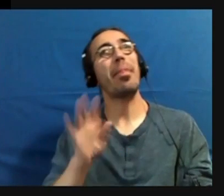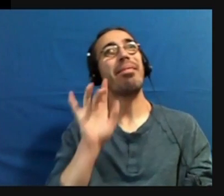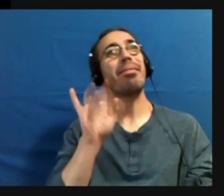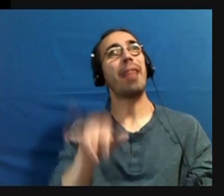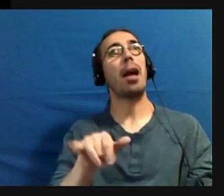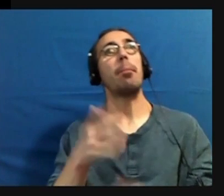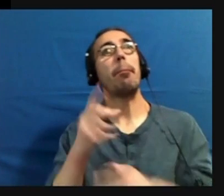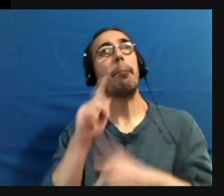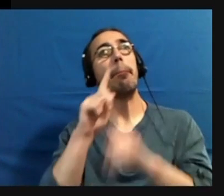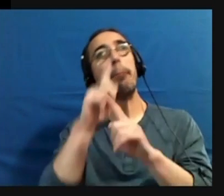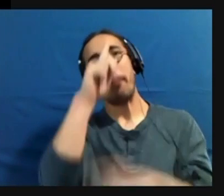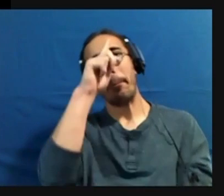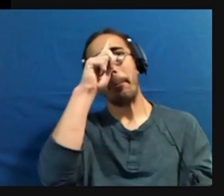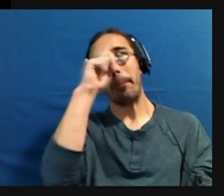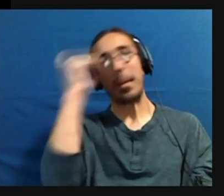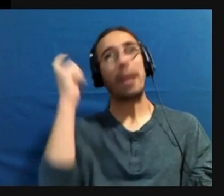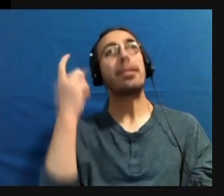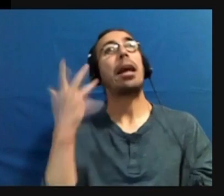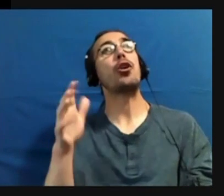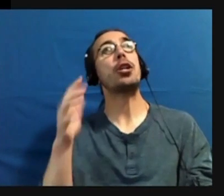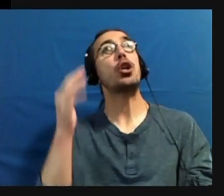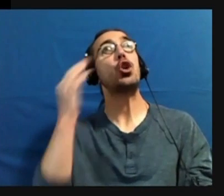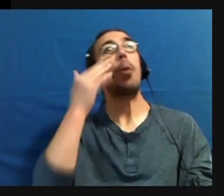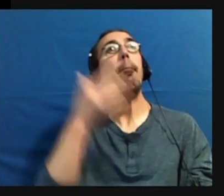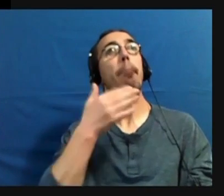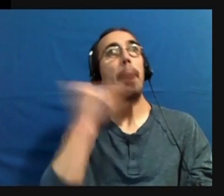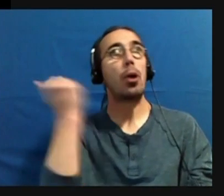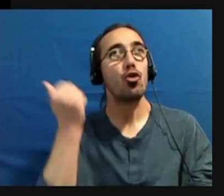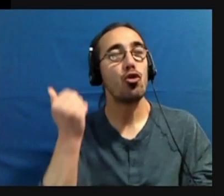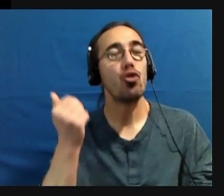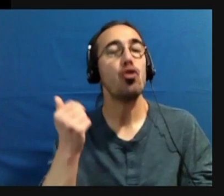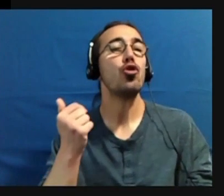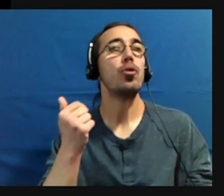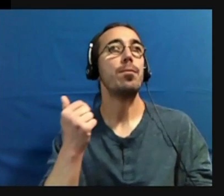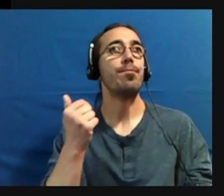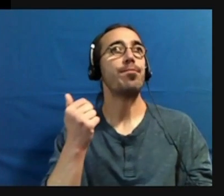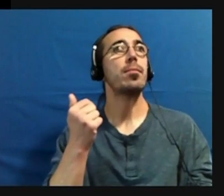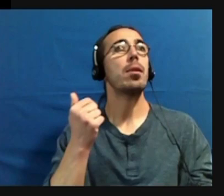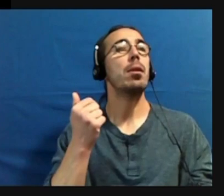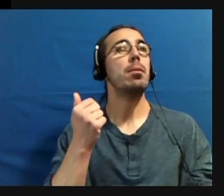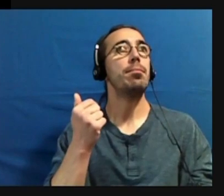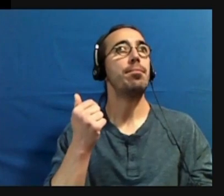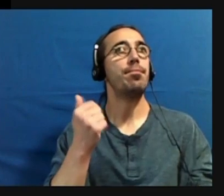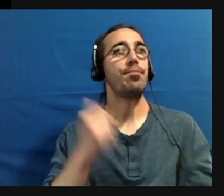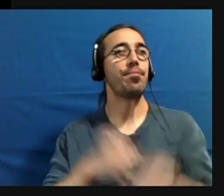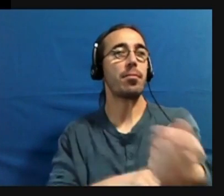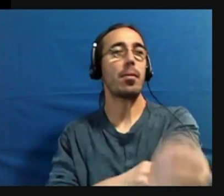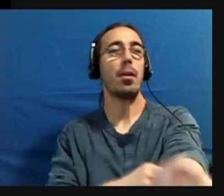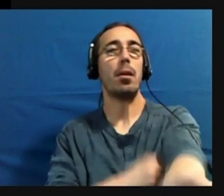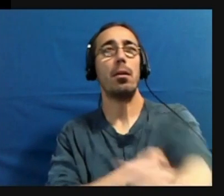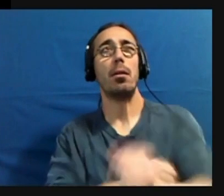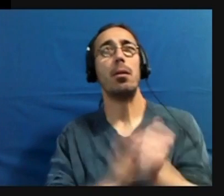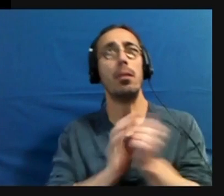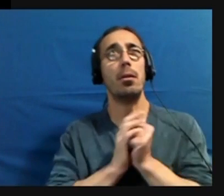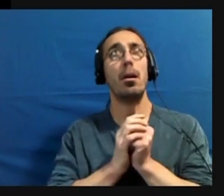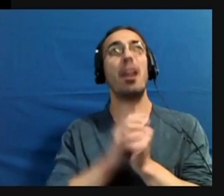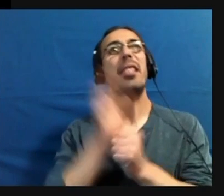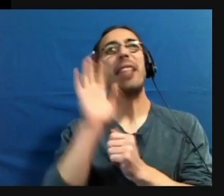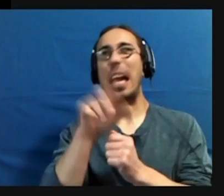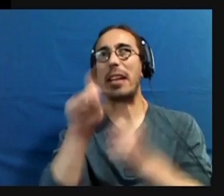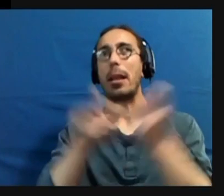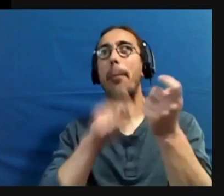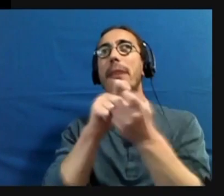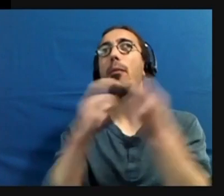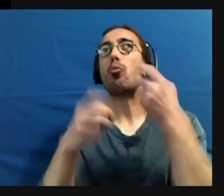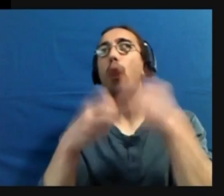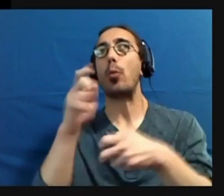that because they already think they know better. And so that has a lot more, that has a specific issue, right, that we need